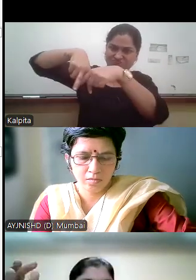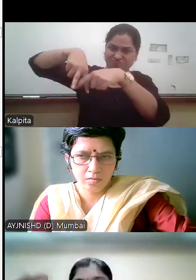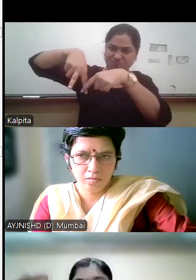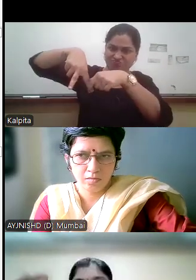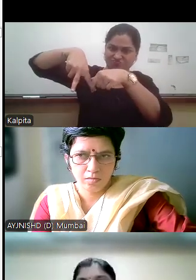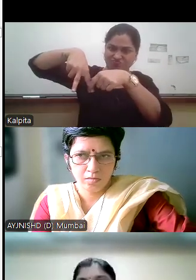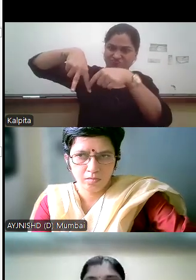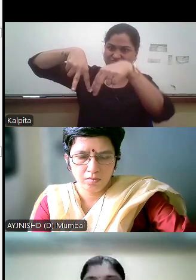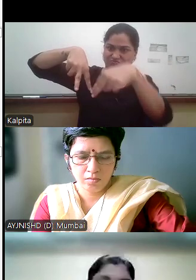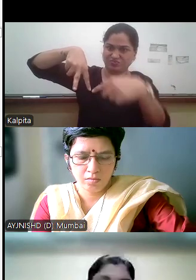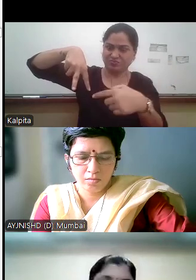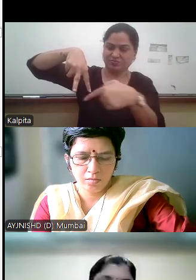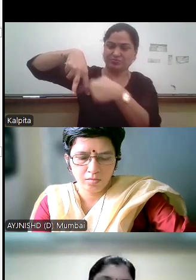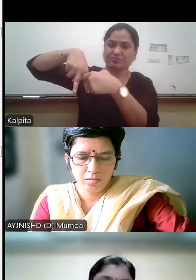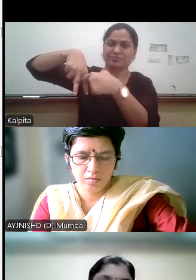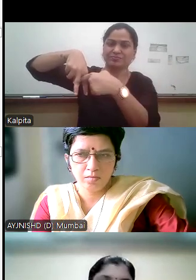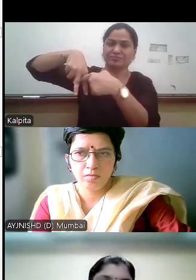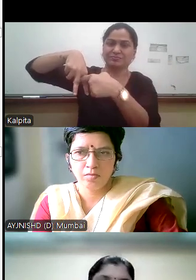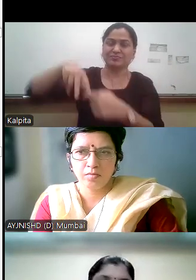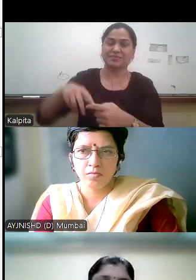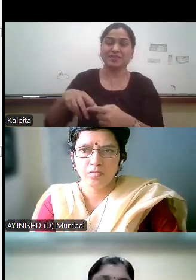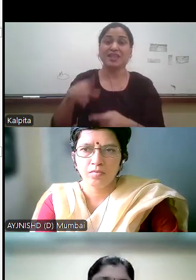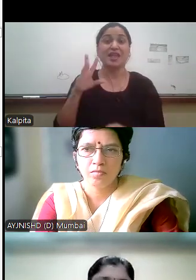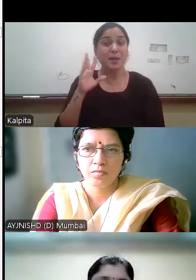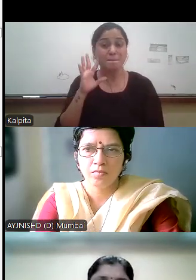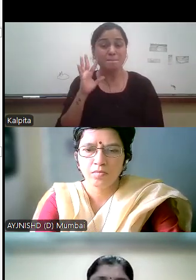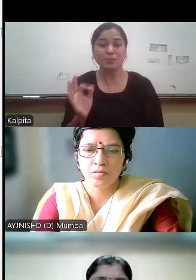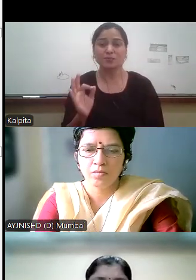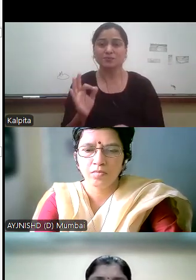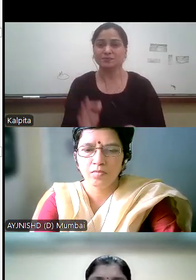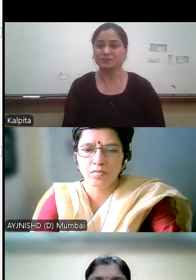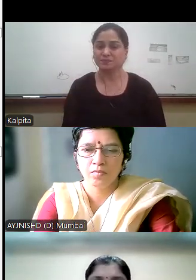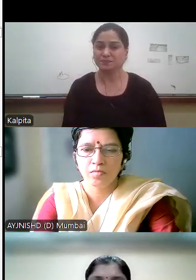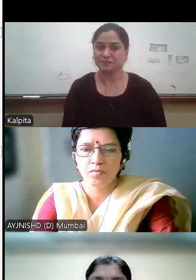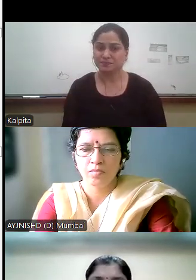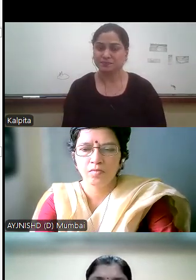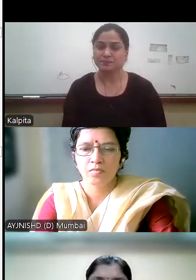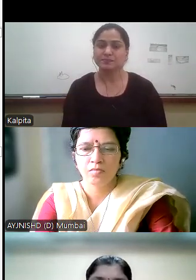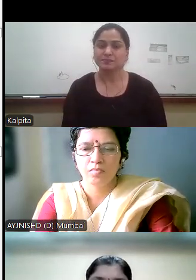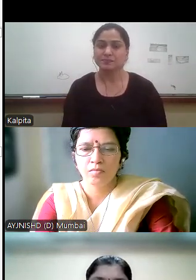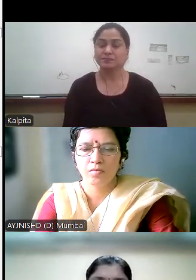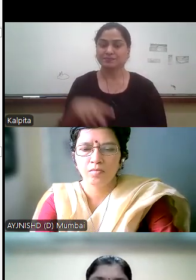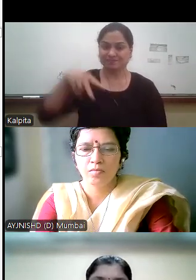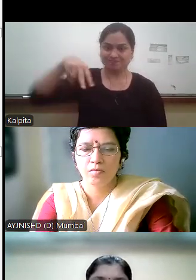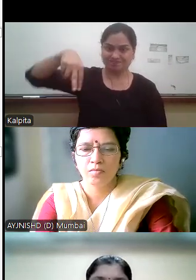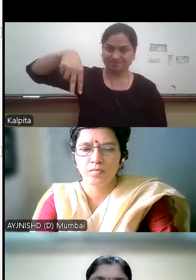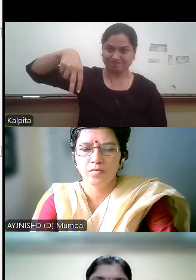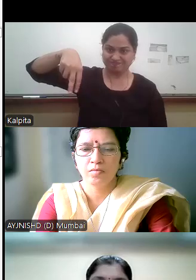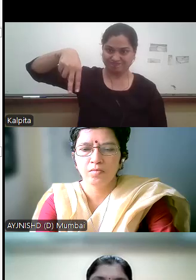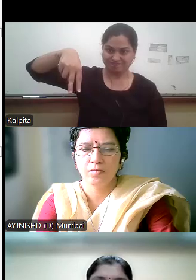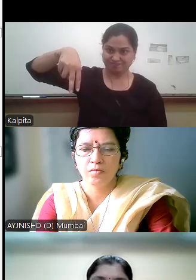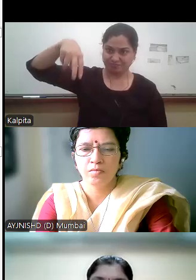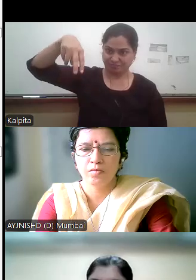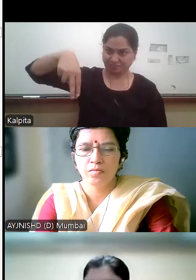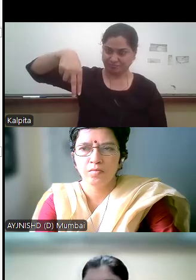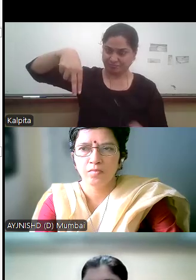happening is when we are placing him, he should be not having a problem in keeping his legs. The legs should be